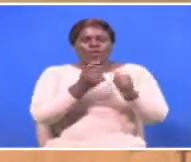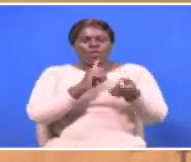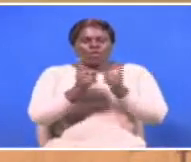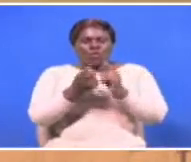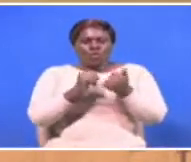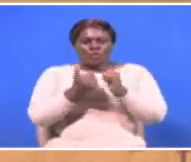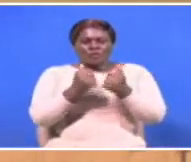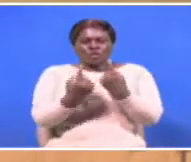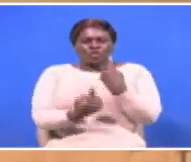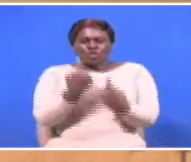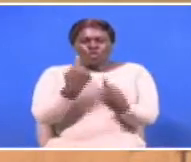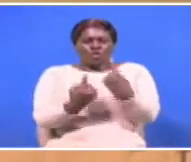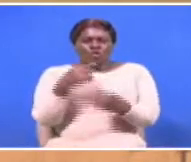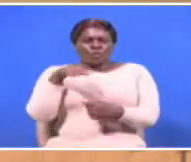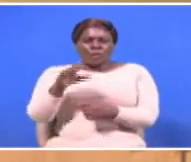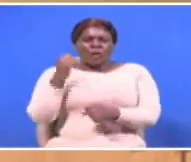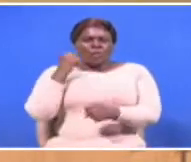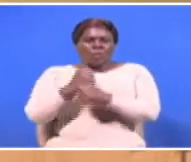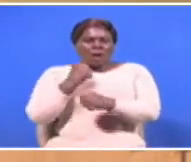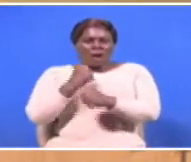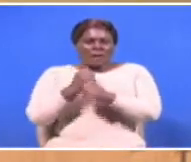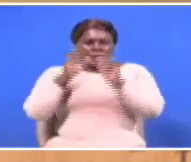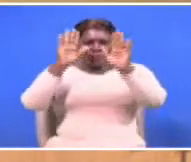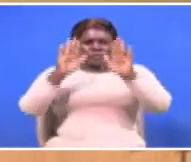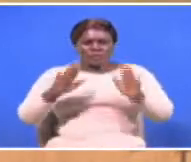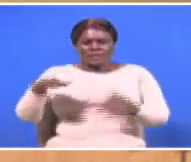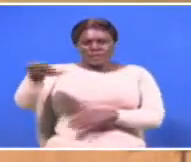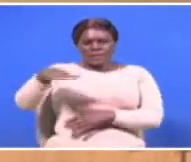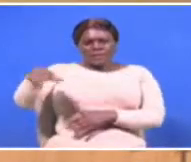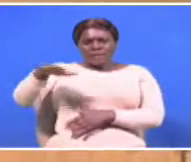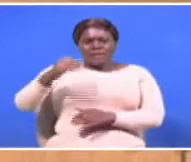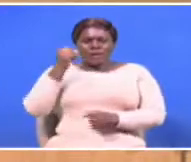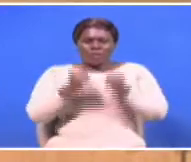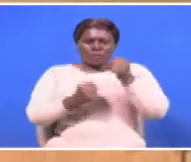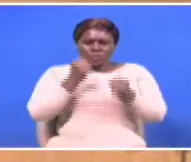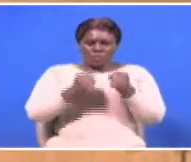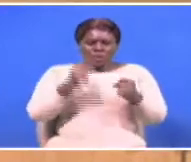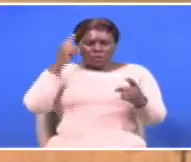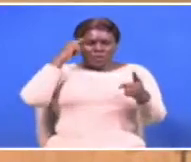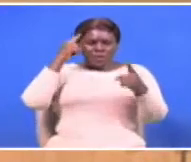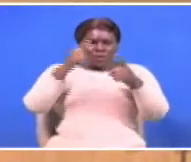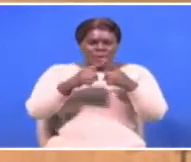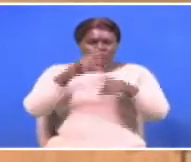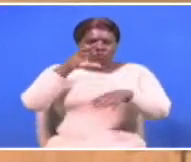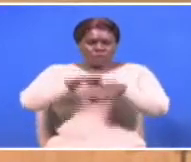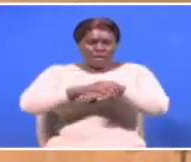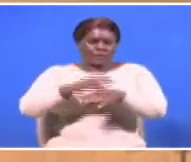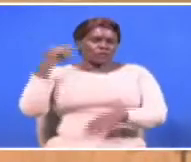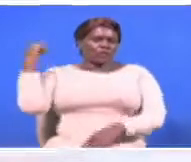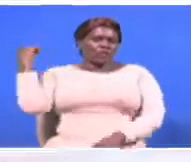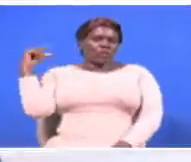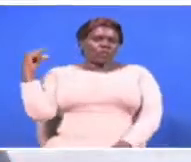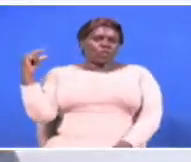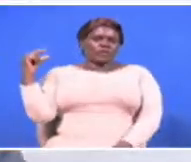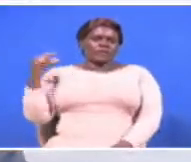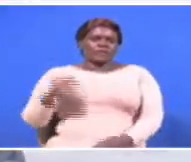her opponents, says she has worked on key components of her race in a bid to win gold.